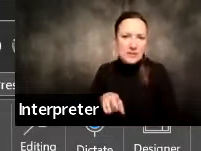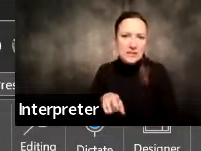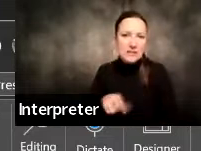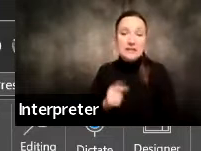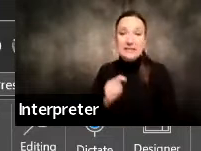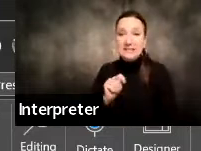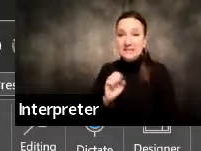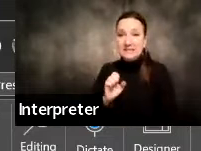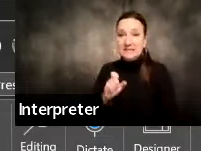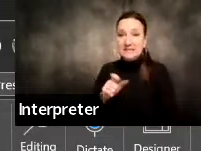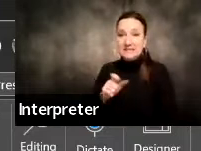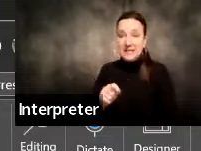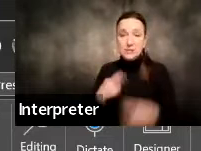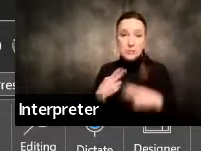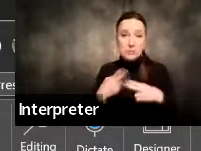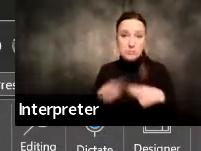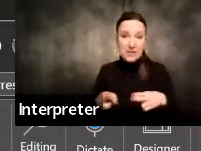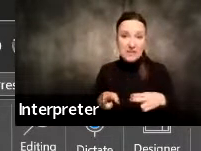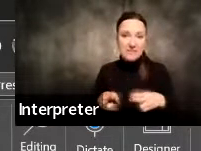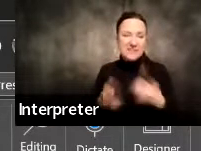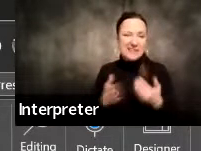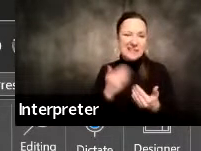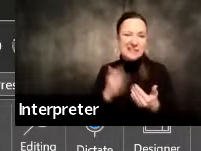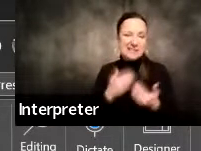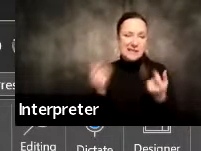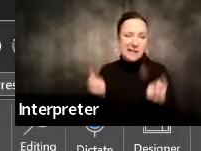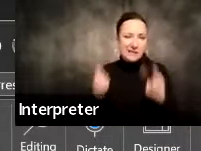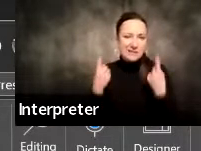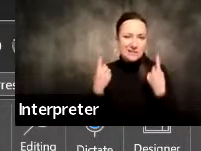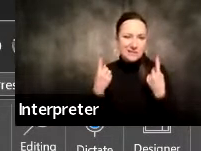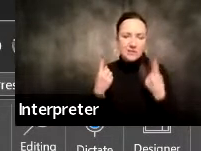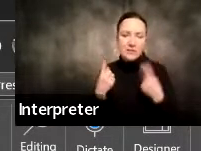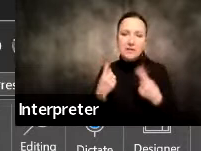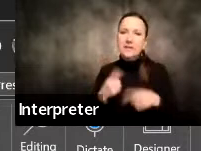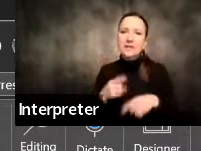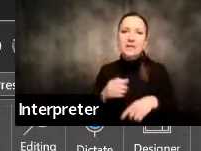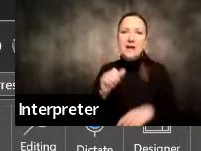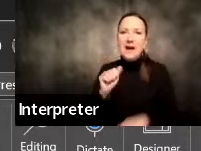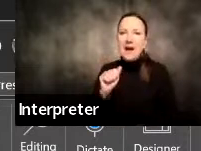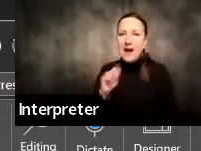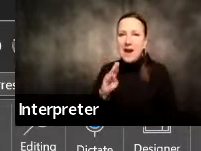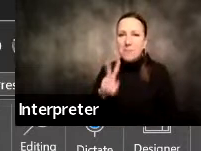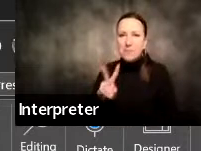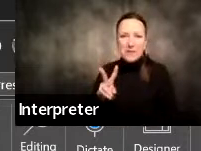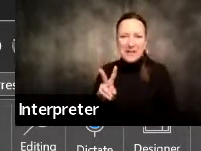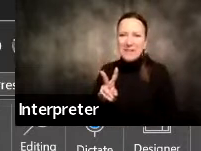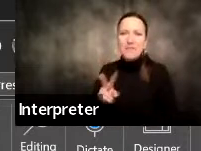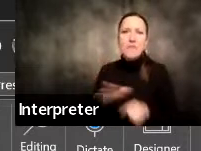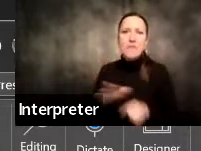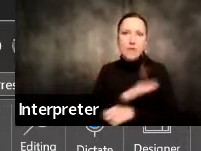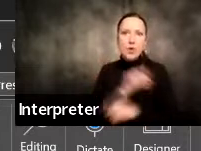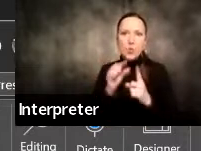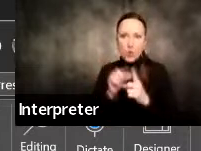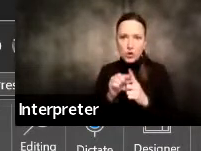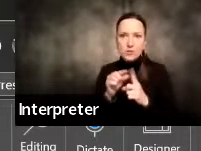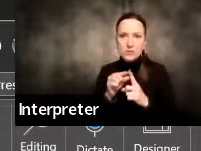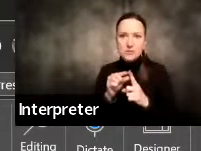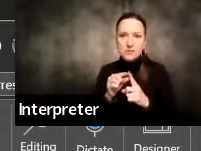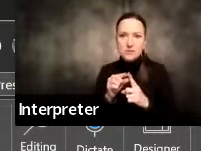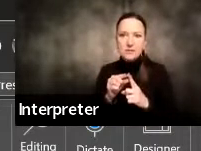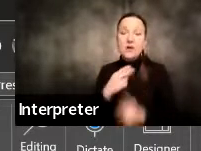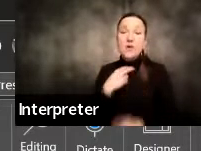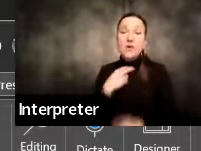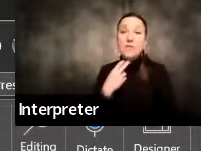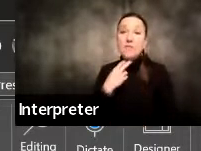must be brief and easily understood. Use plain English, no abbreviations, shortcuts, or slang. And voice calls